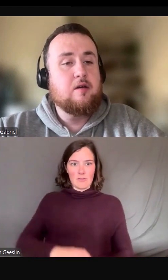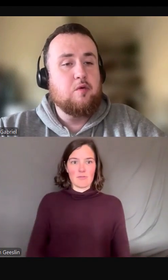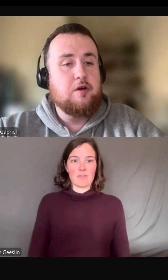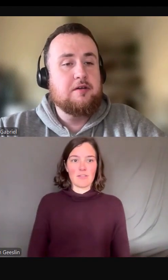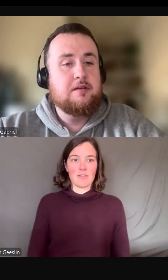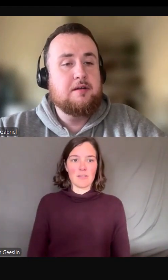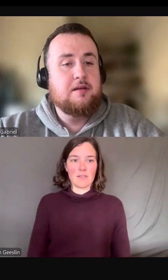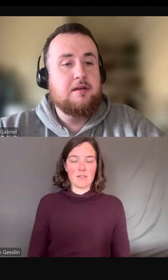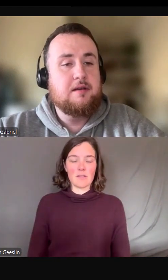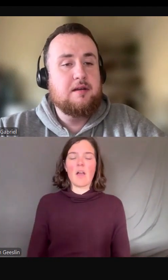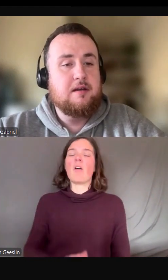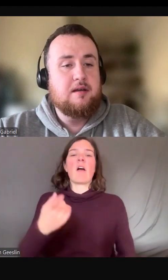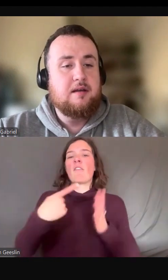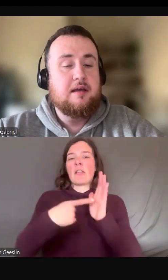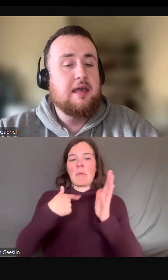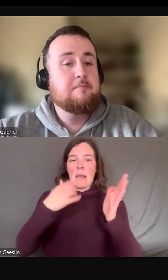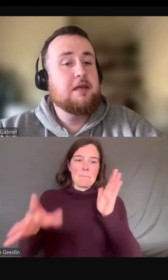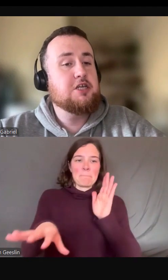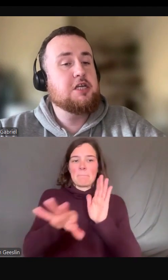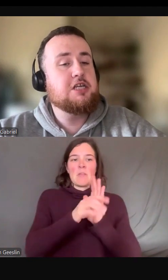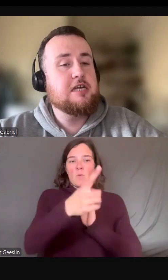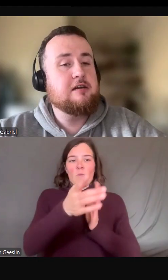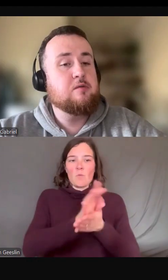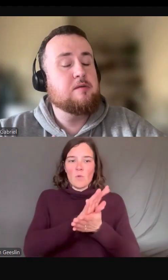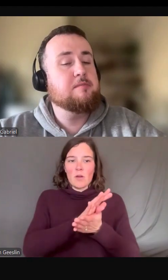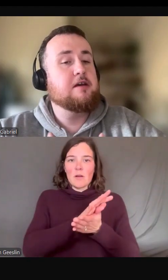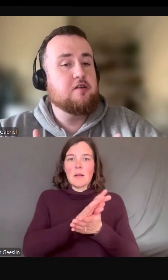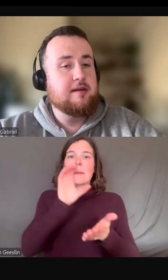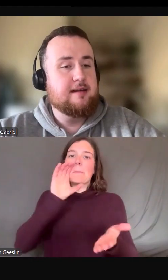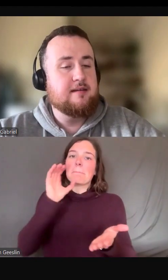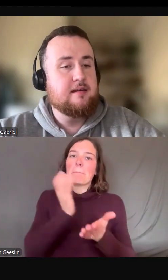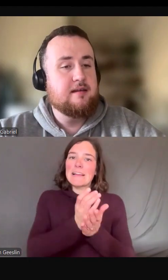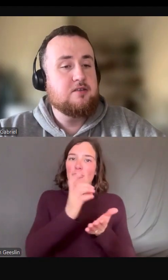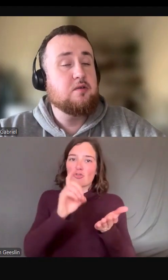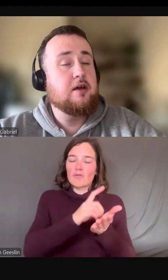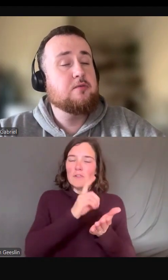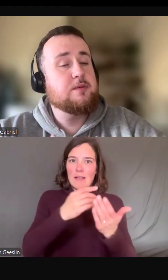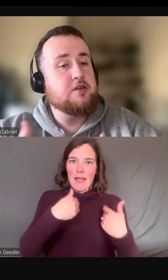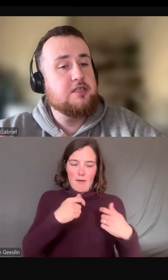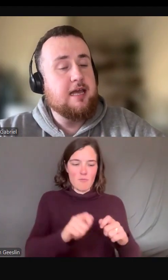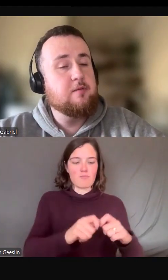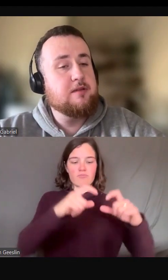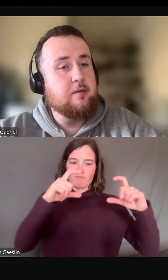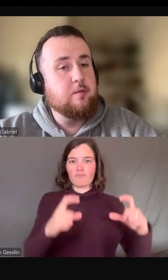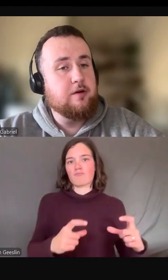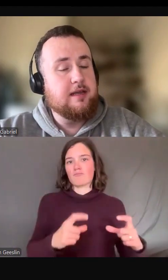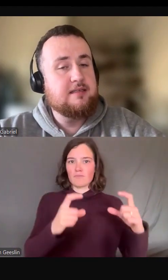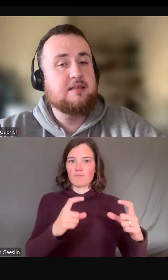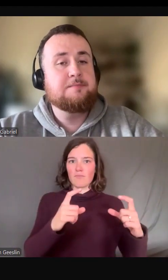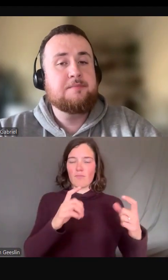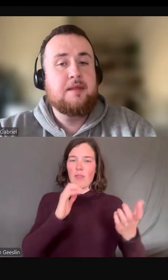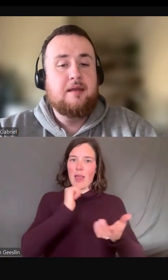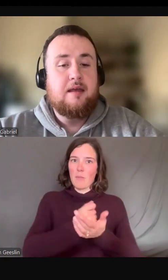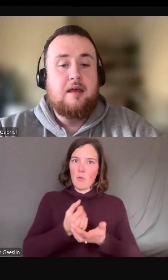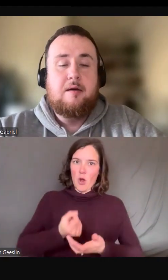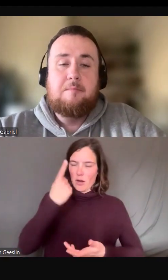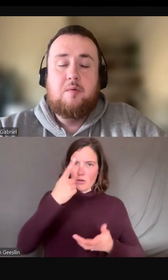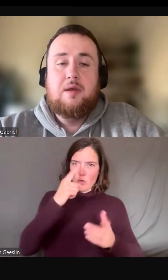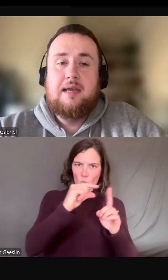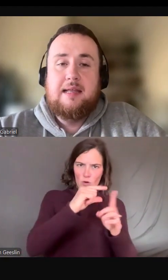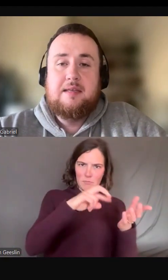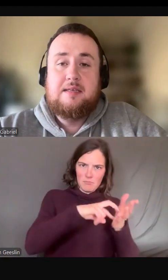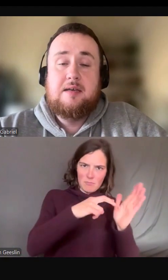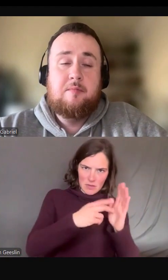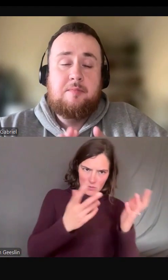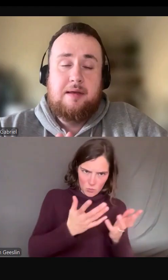click a word, the picture dictionary will be underneath it. So it helps me understand what that word is, but we'll